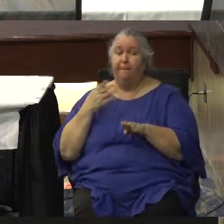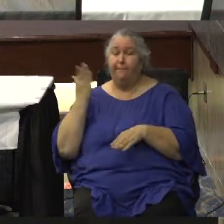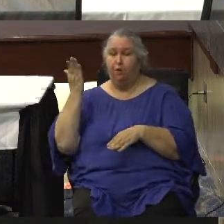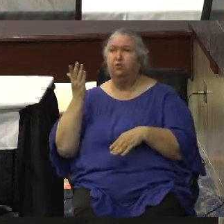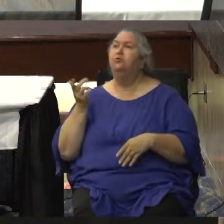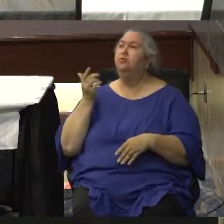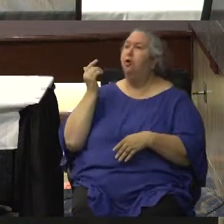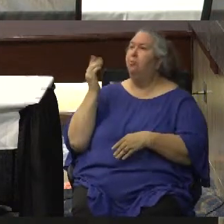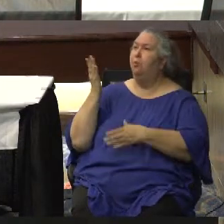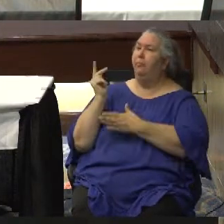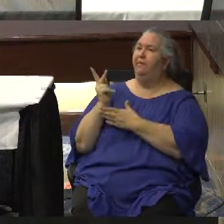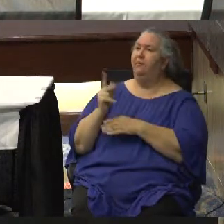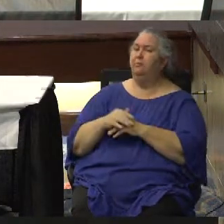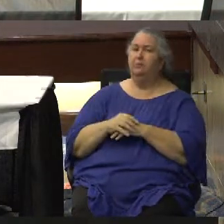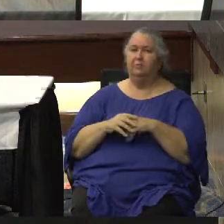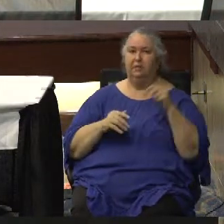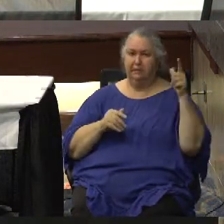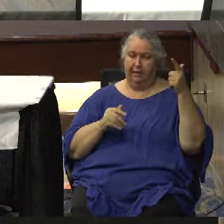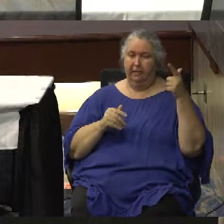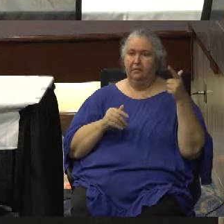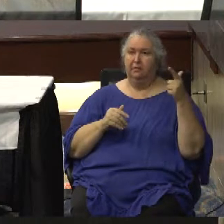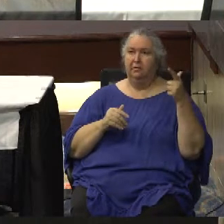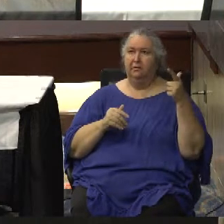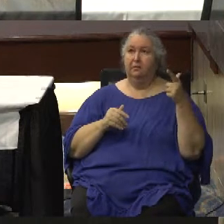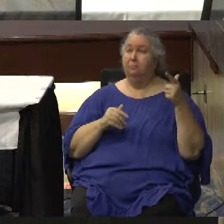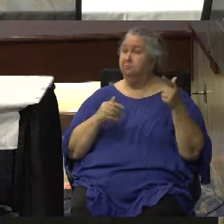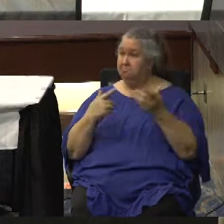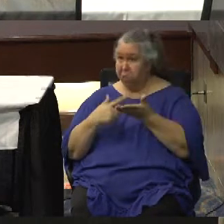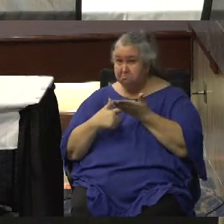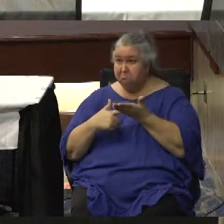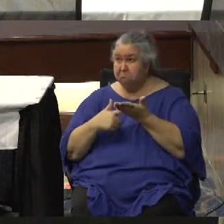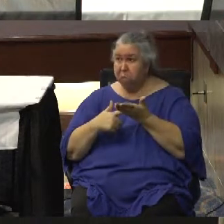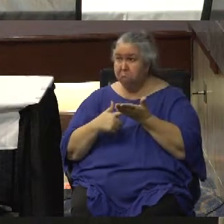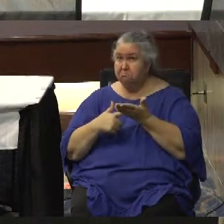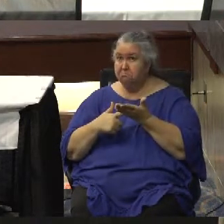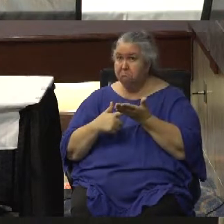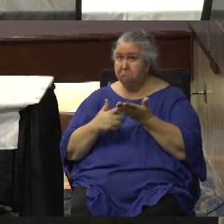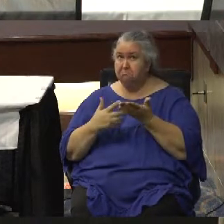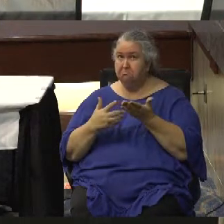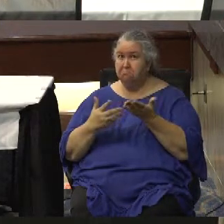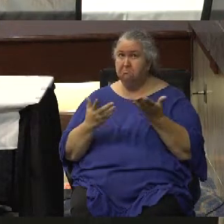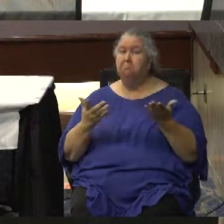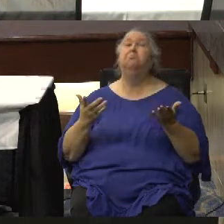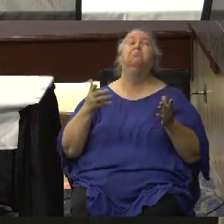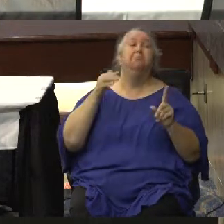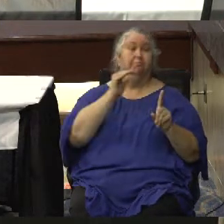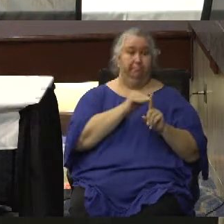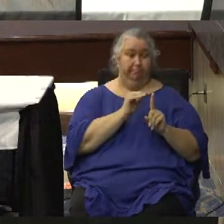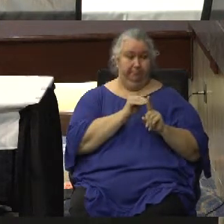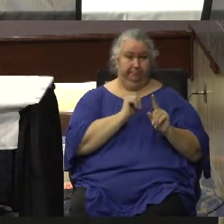approval. Second. Any discussion? Please poll the council.